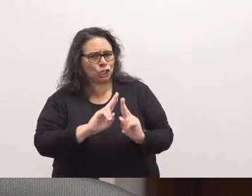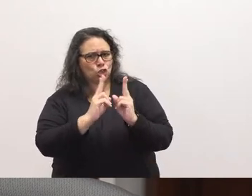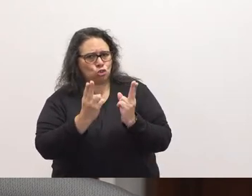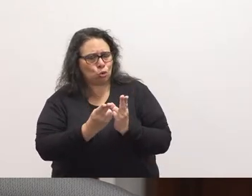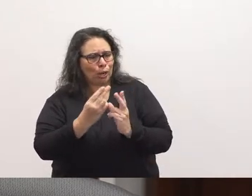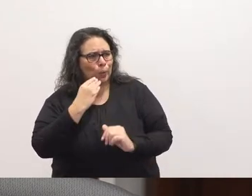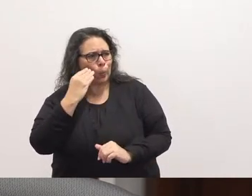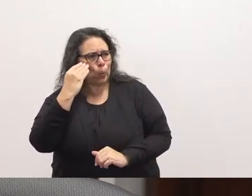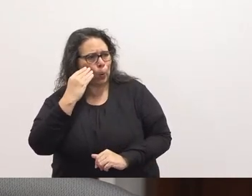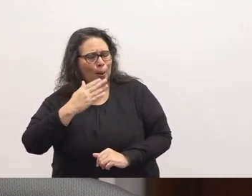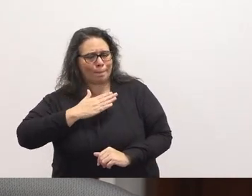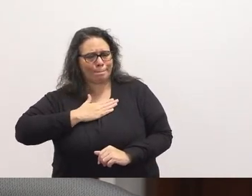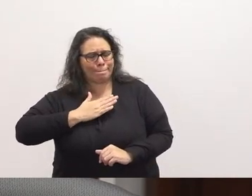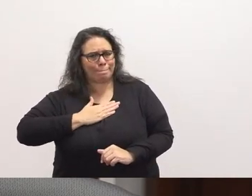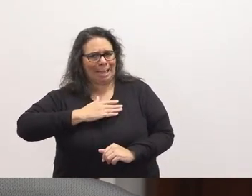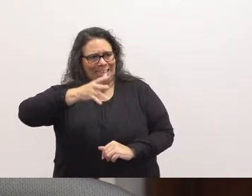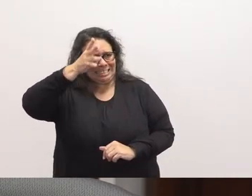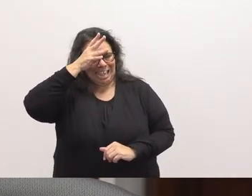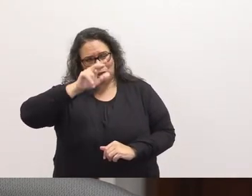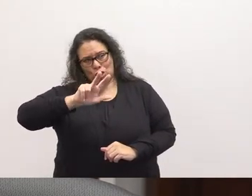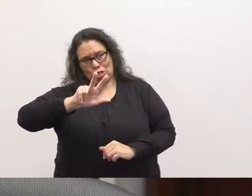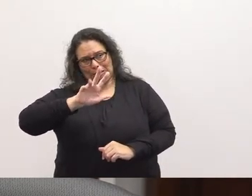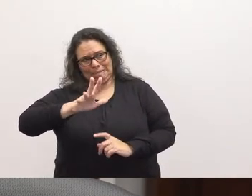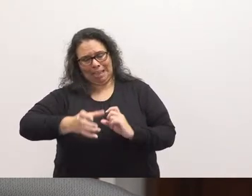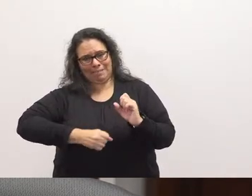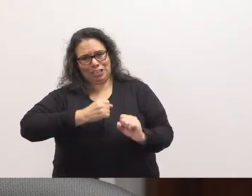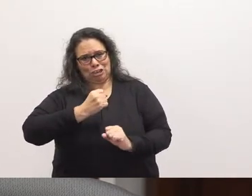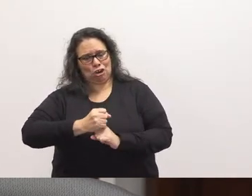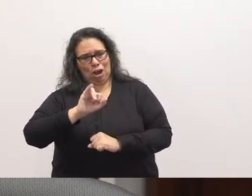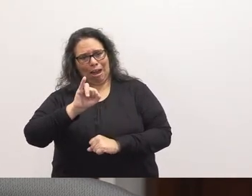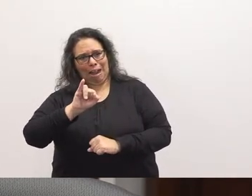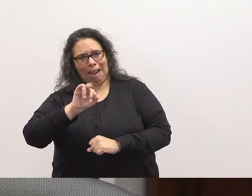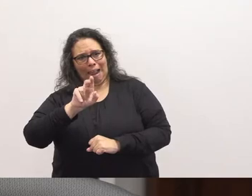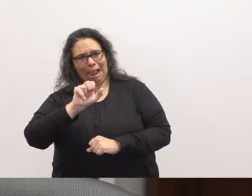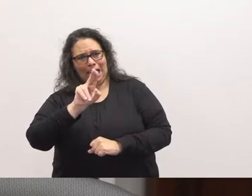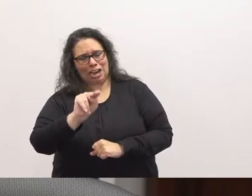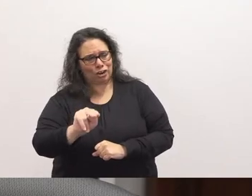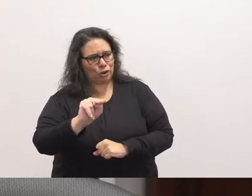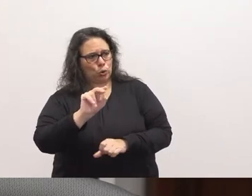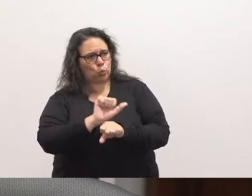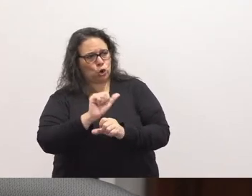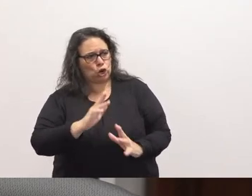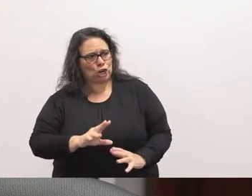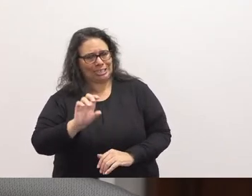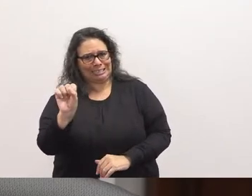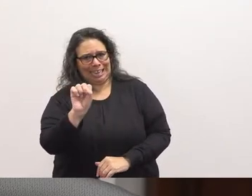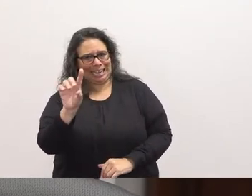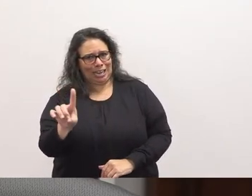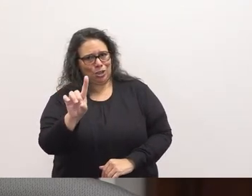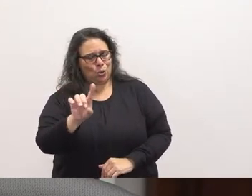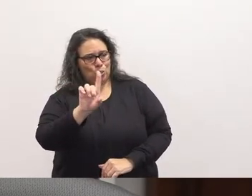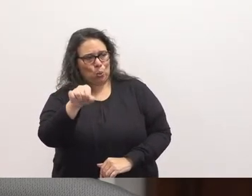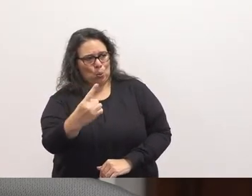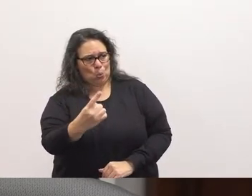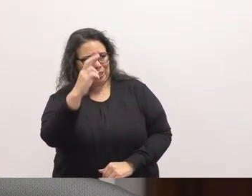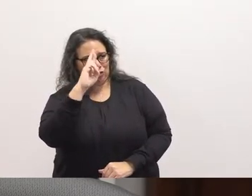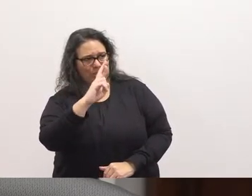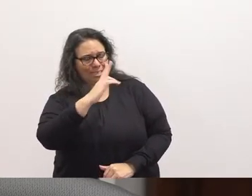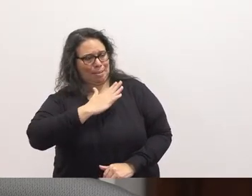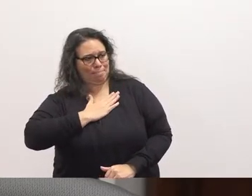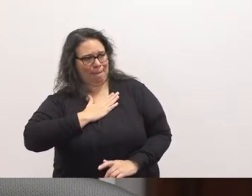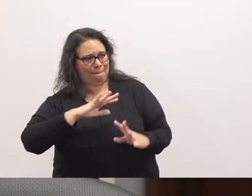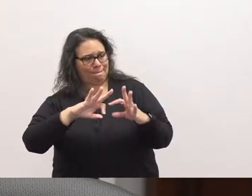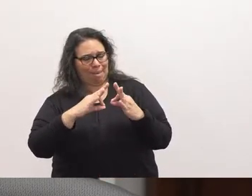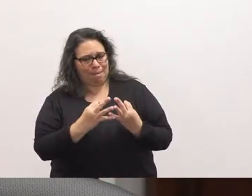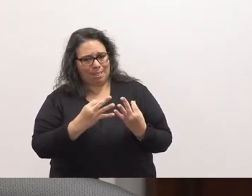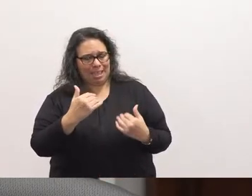household. My dad was a 35-year iron worker member in San Diego. So the only reason that my family